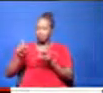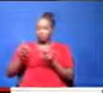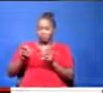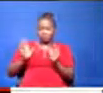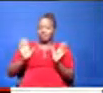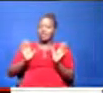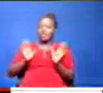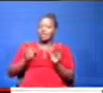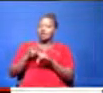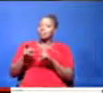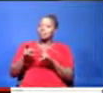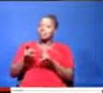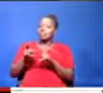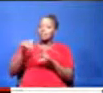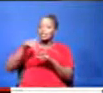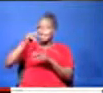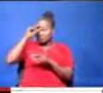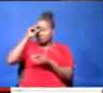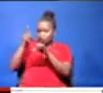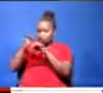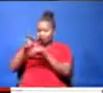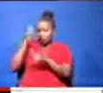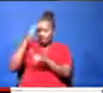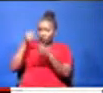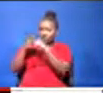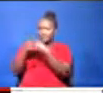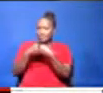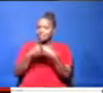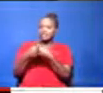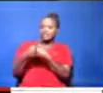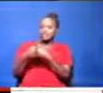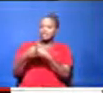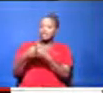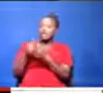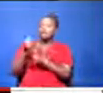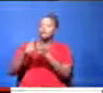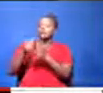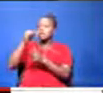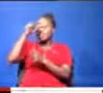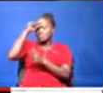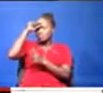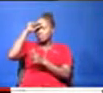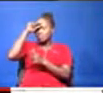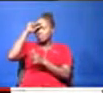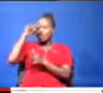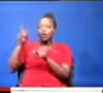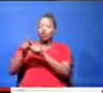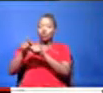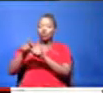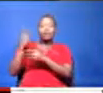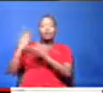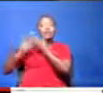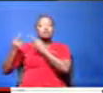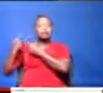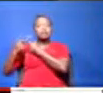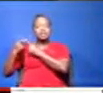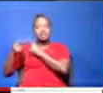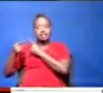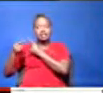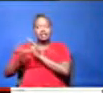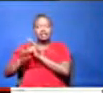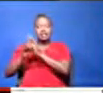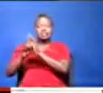But having been in government, I also know the challenges which a government also faces. Like this